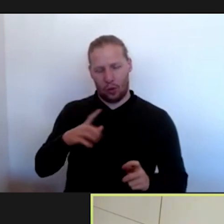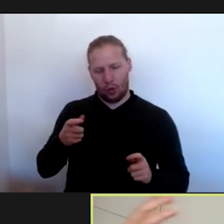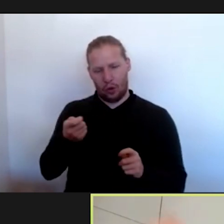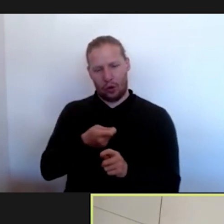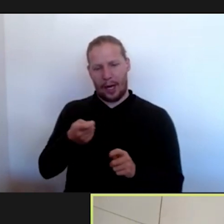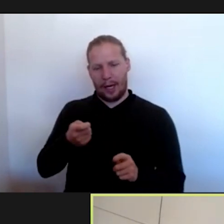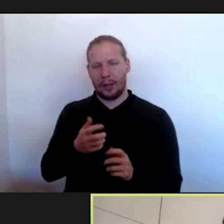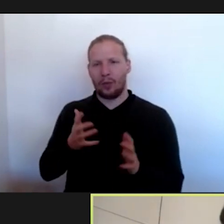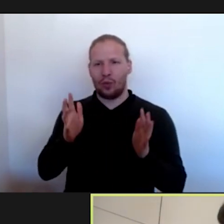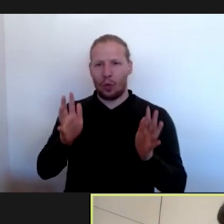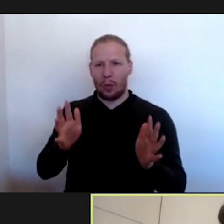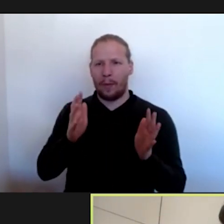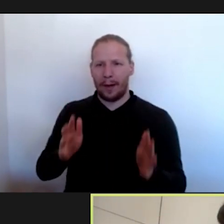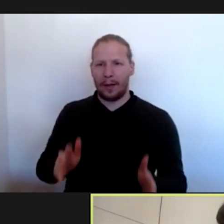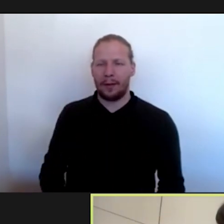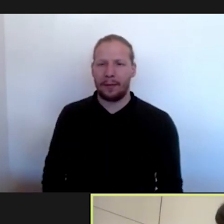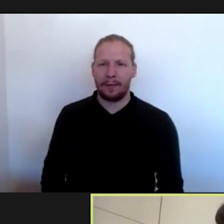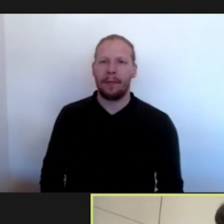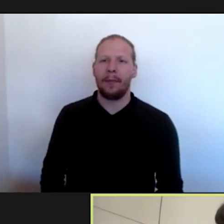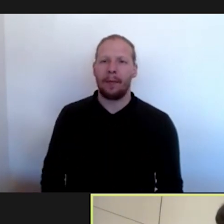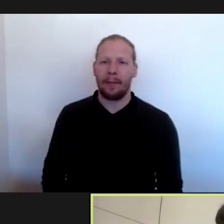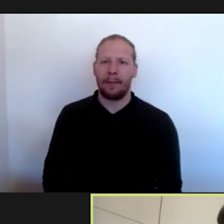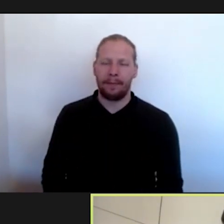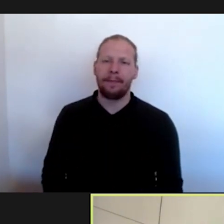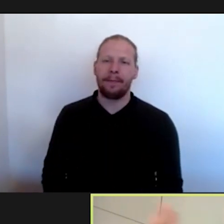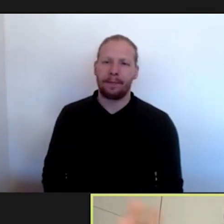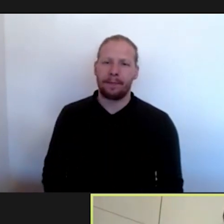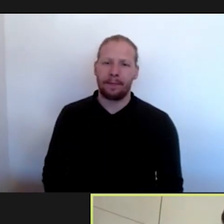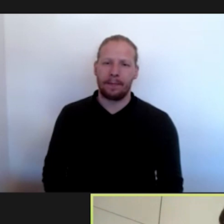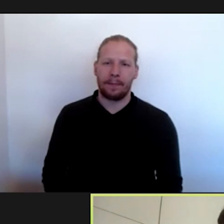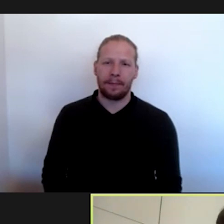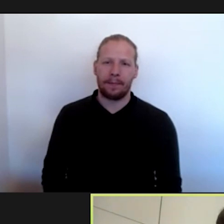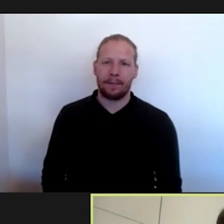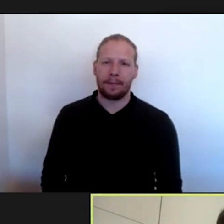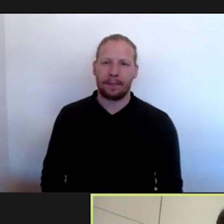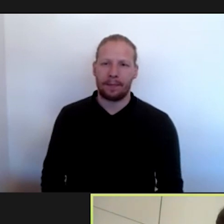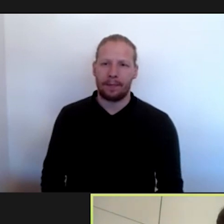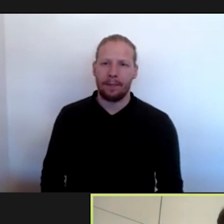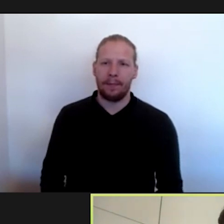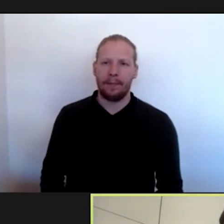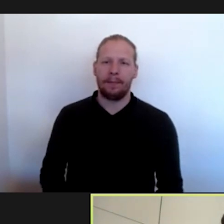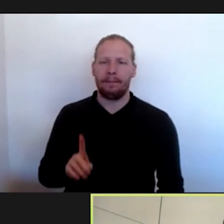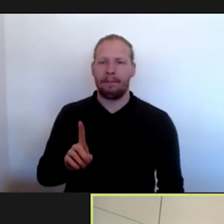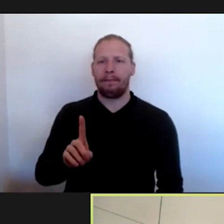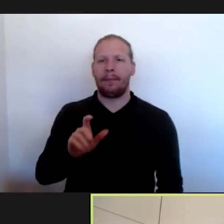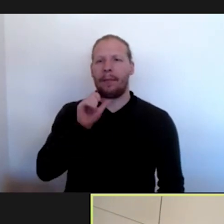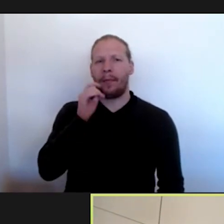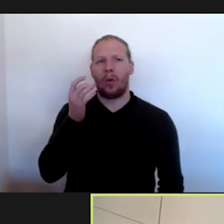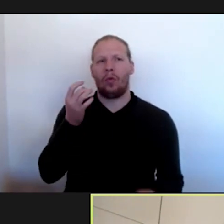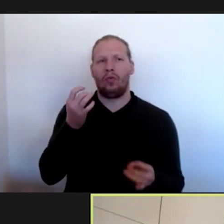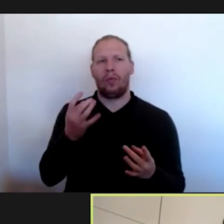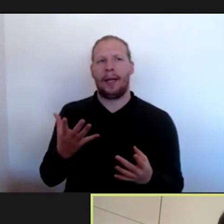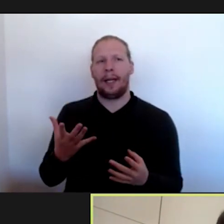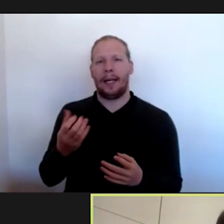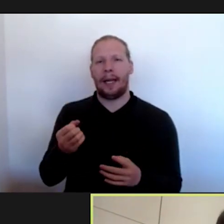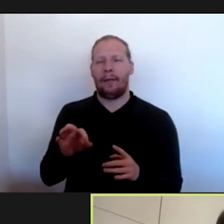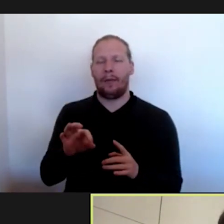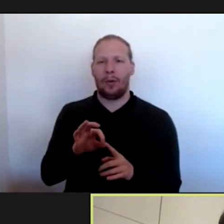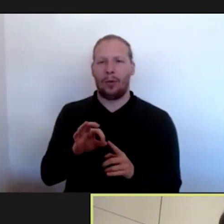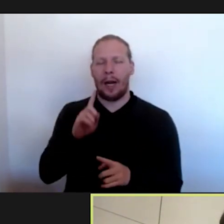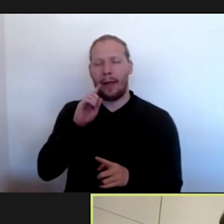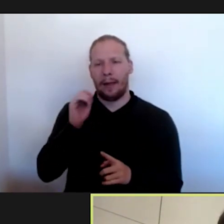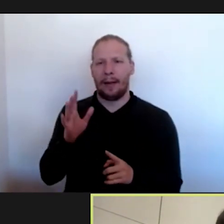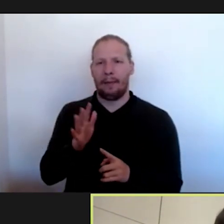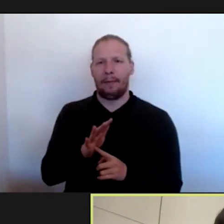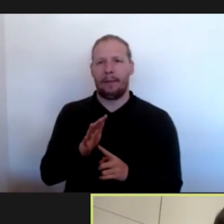Ideally will come in an earlier stage as well. But if you already have the question, I think it's important to think outside the box